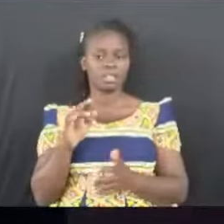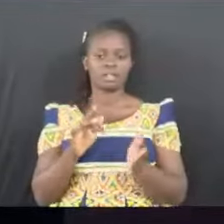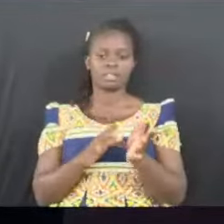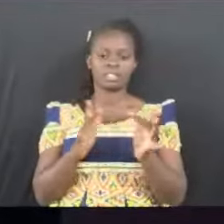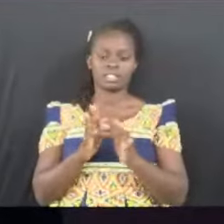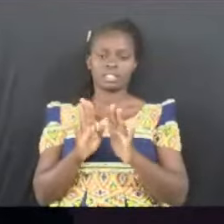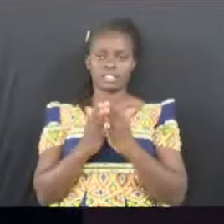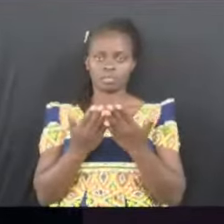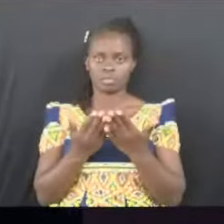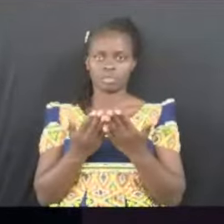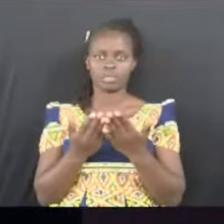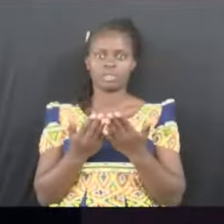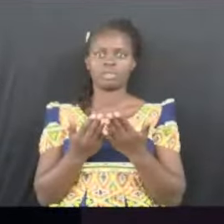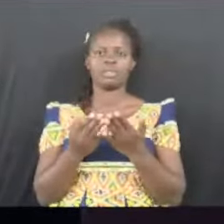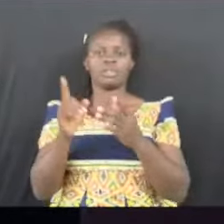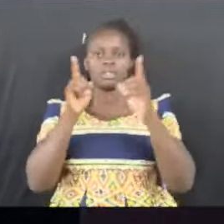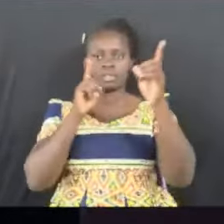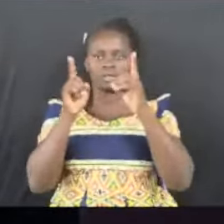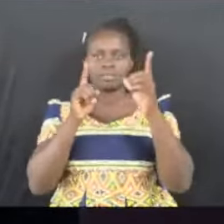three things, remember?